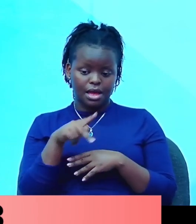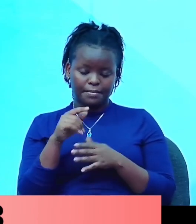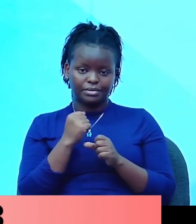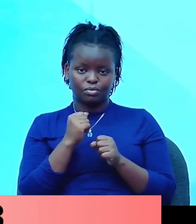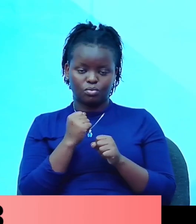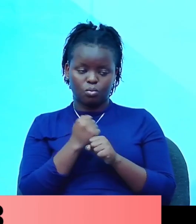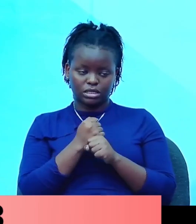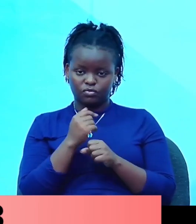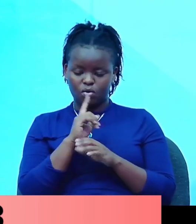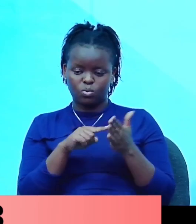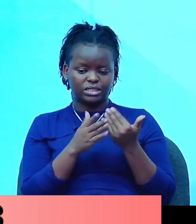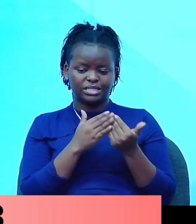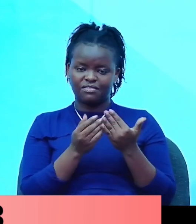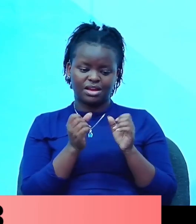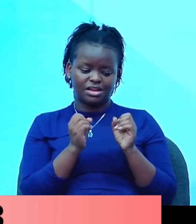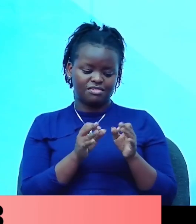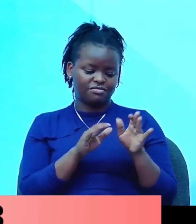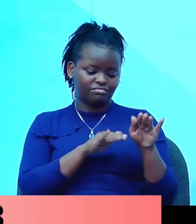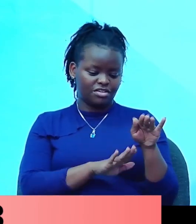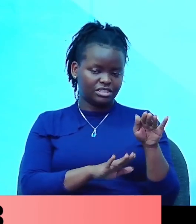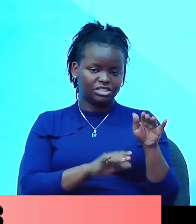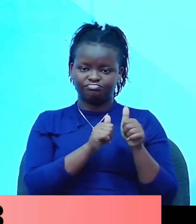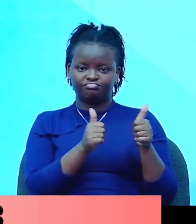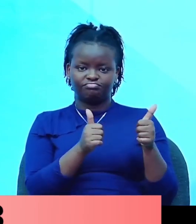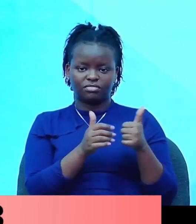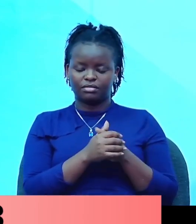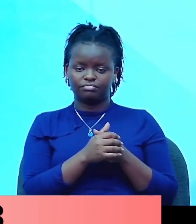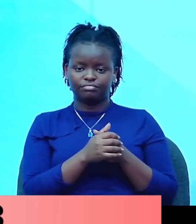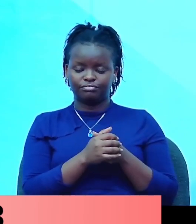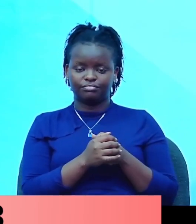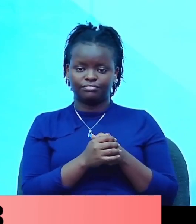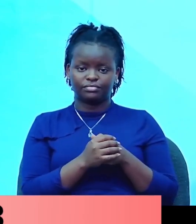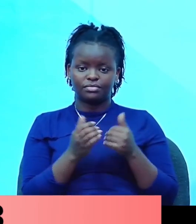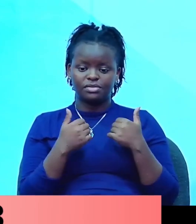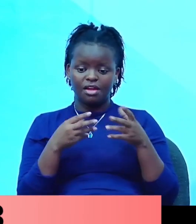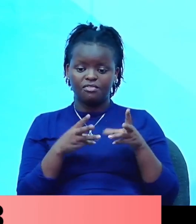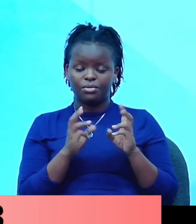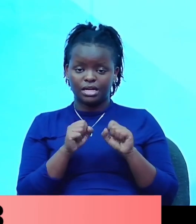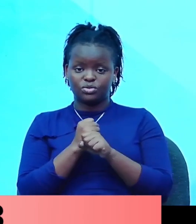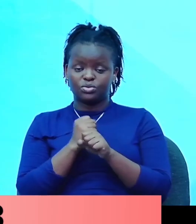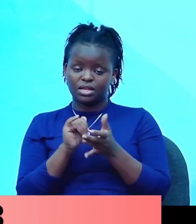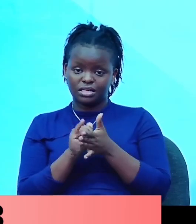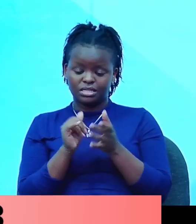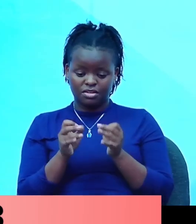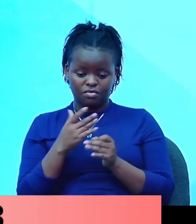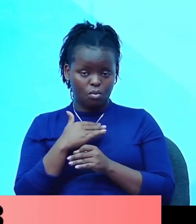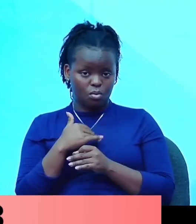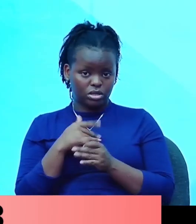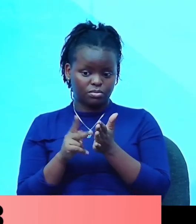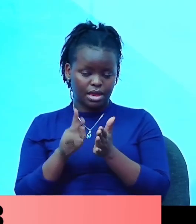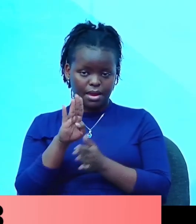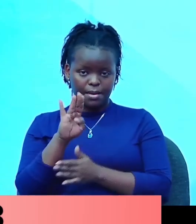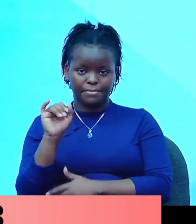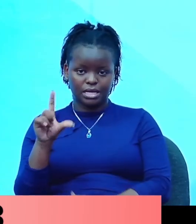Okay. Kama uko Revvvisha mode, uko sawa. There's a way you can do that. Yeah. If you want to pay your bills